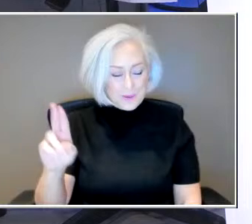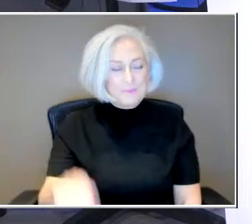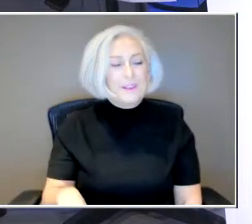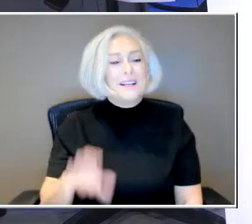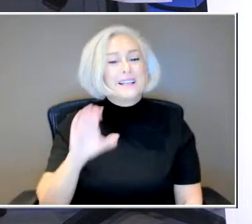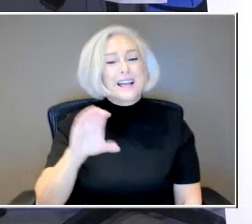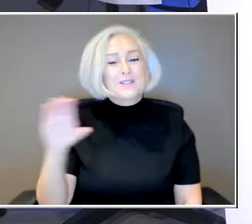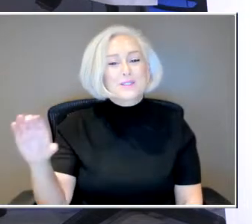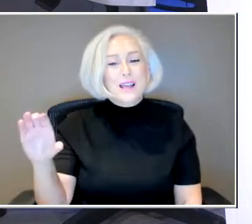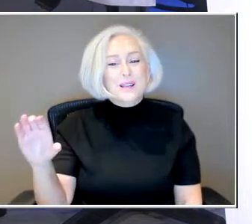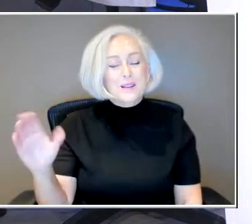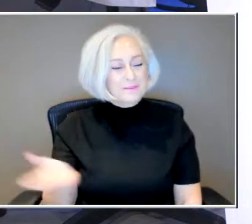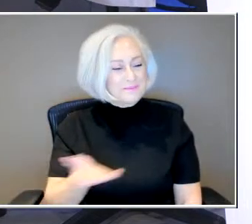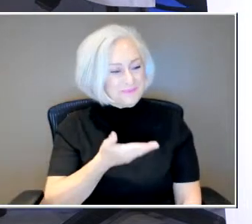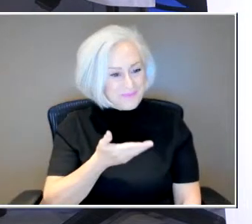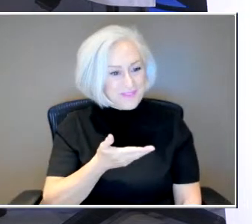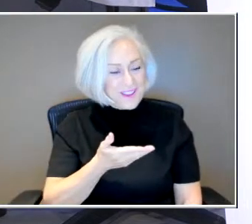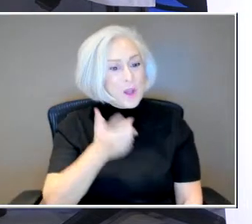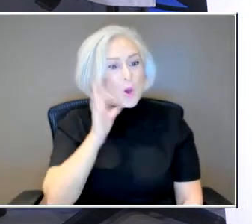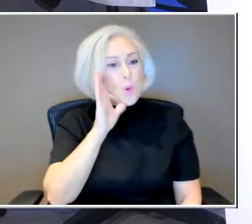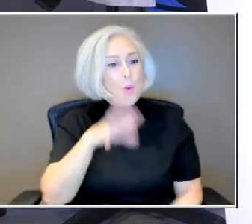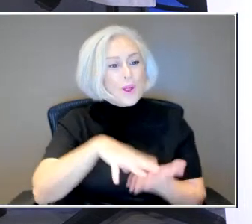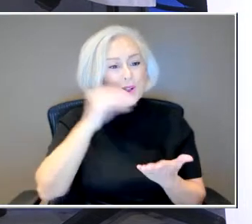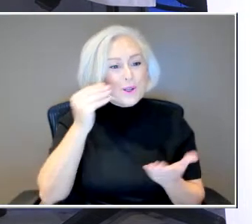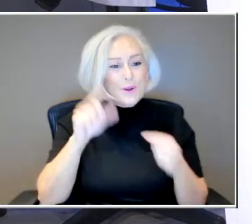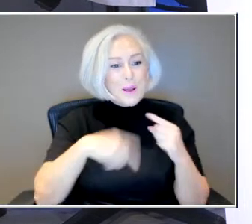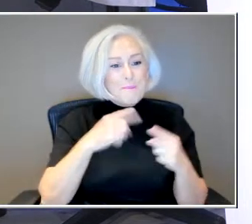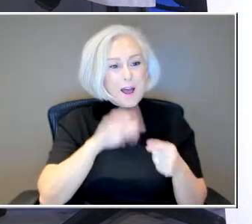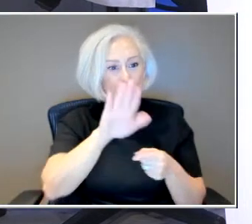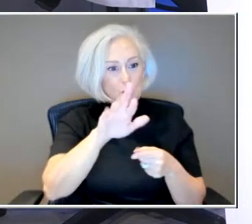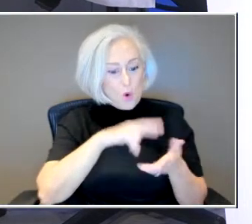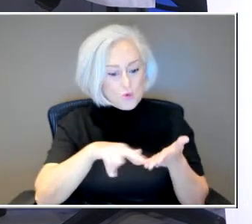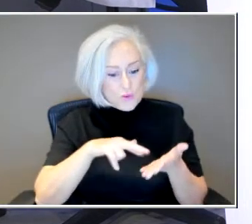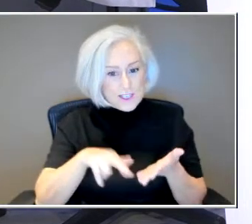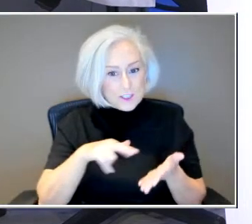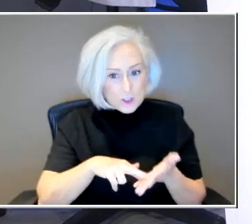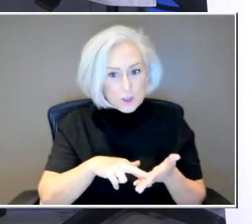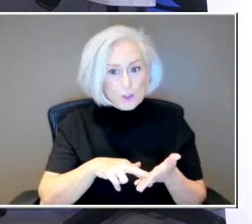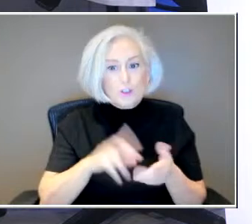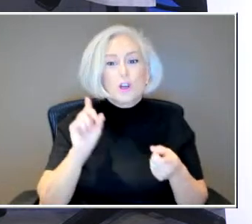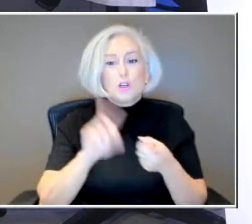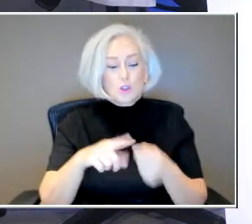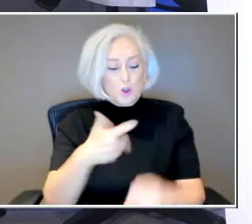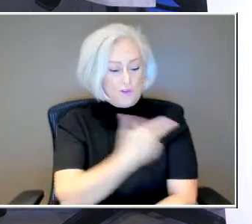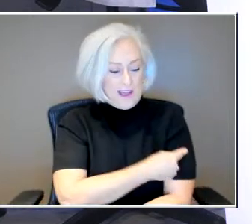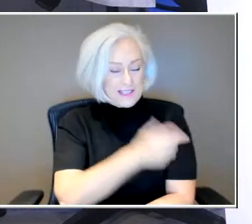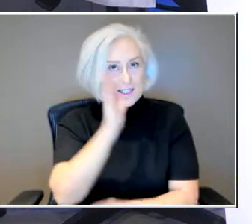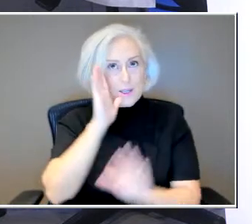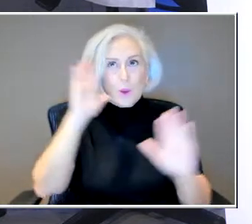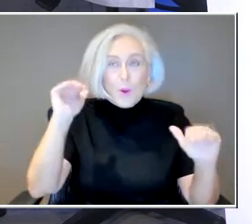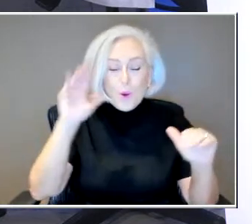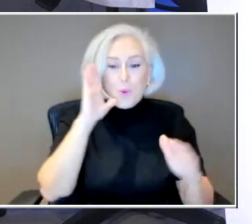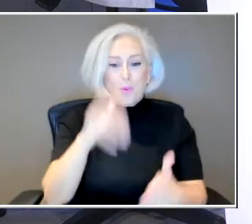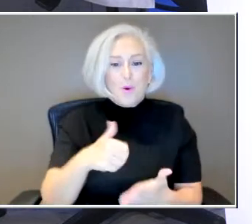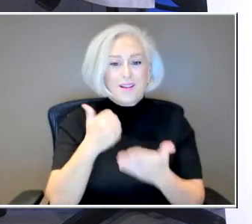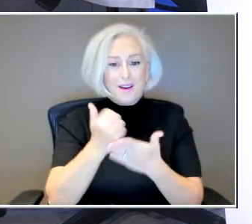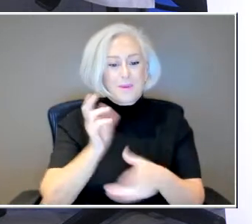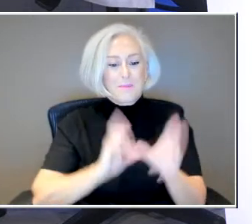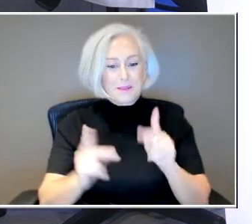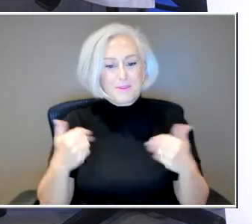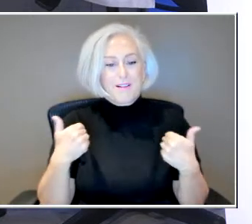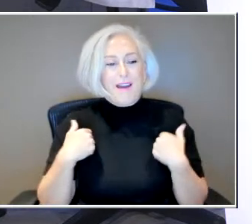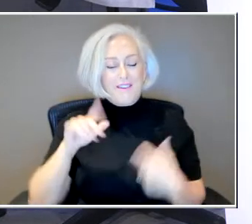here. We're going to learn about your research into the vaccine that we hope is going to help people living with Lynch syndrome. We also